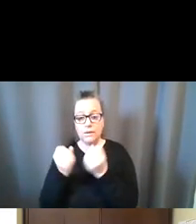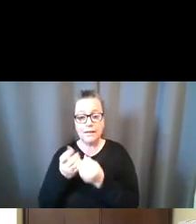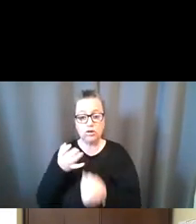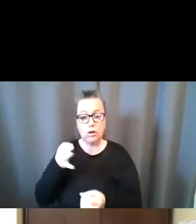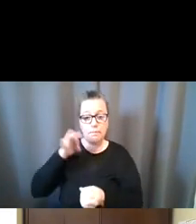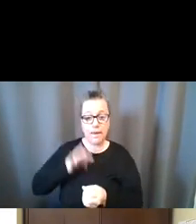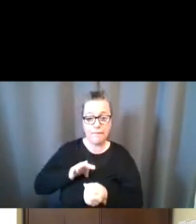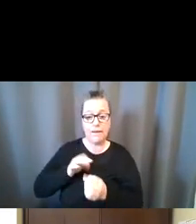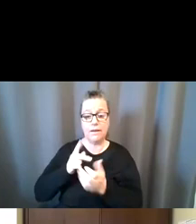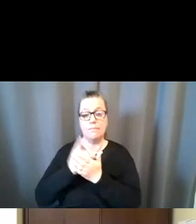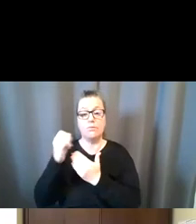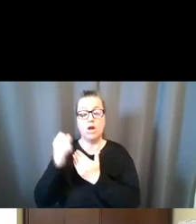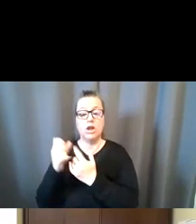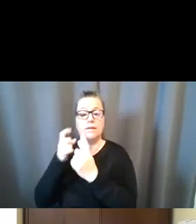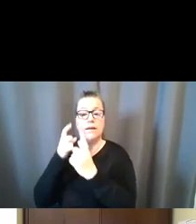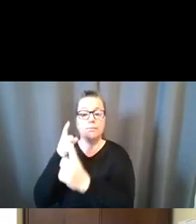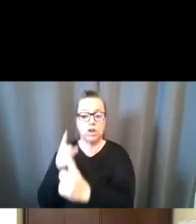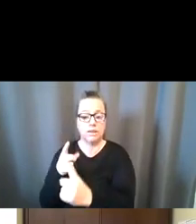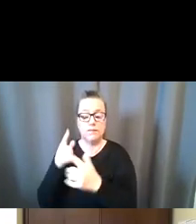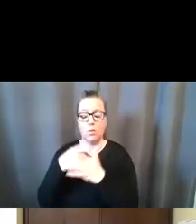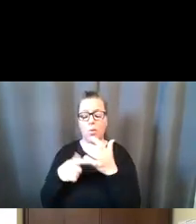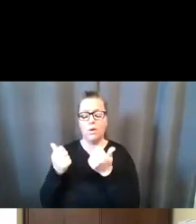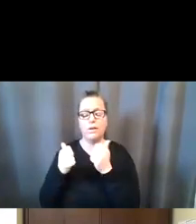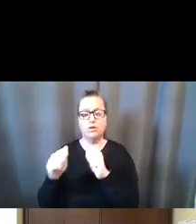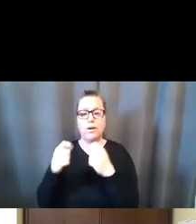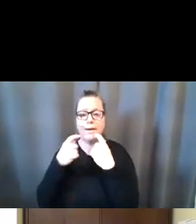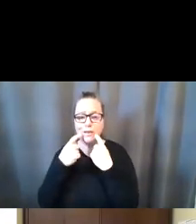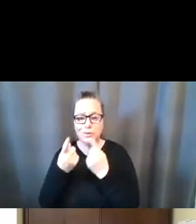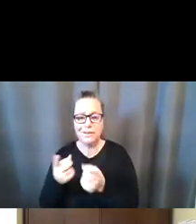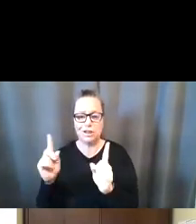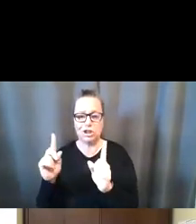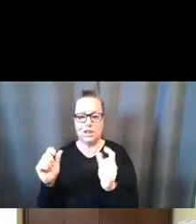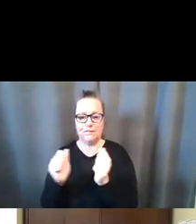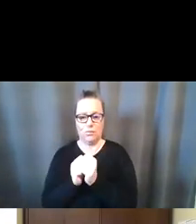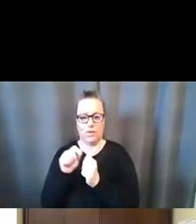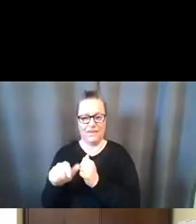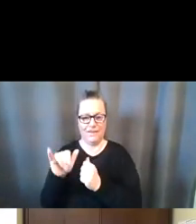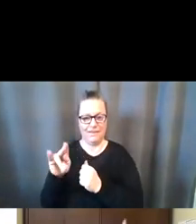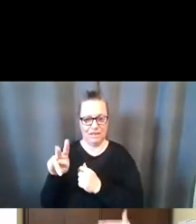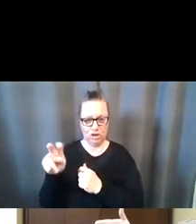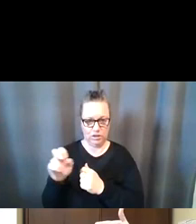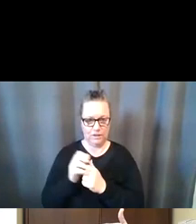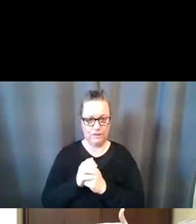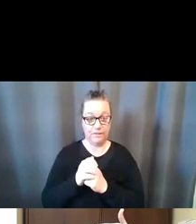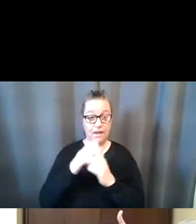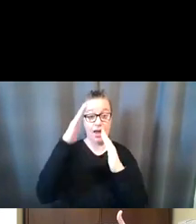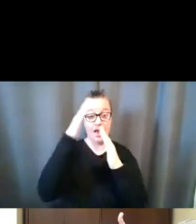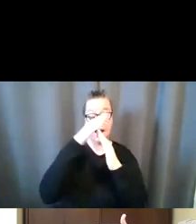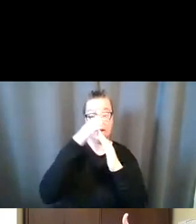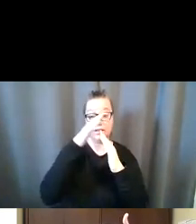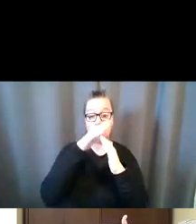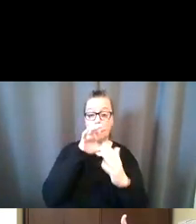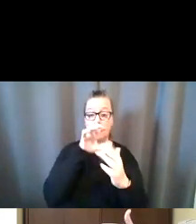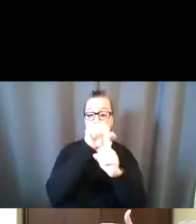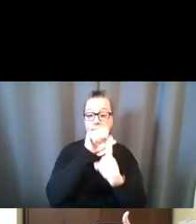benefits, the project objectives? What are we trying to achieve with this initiative? At the top, we can begin to capture